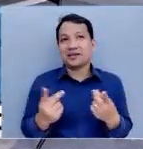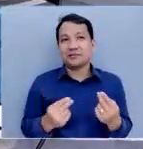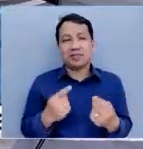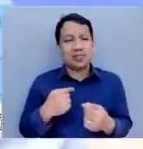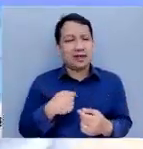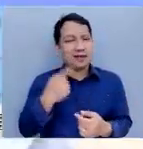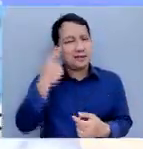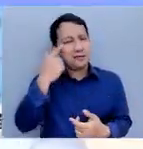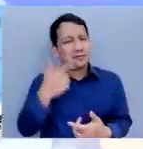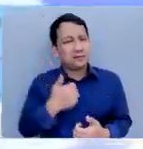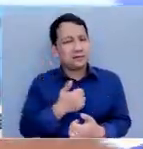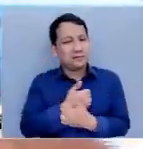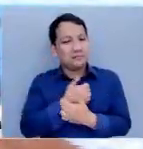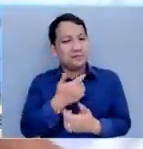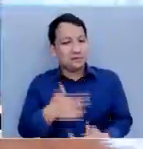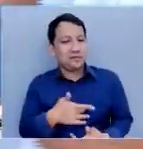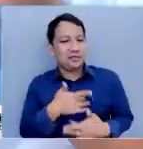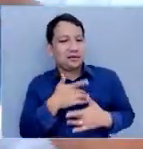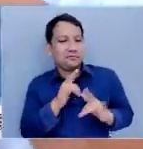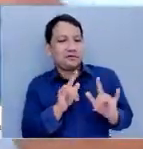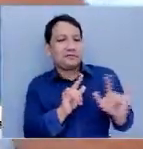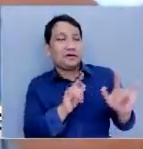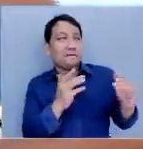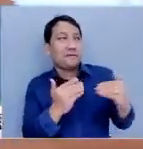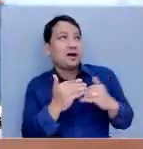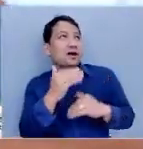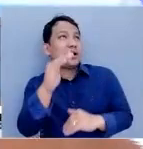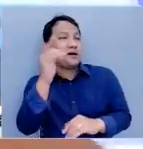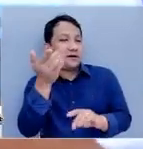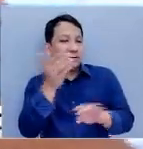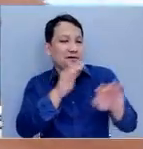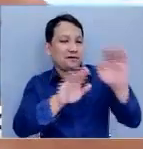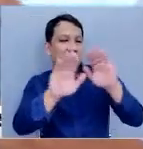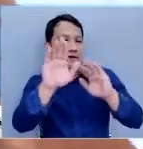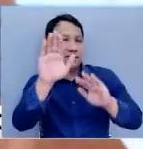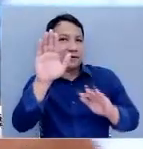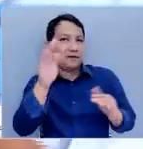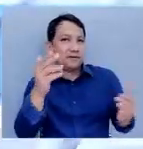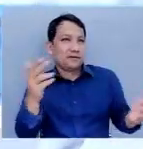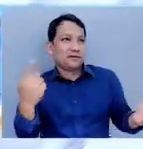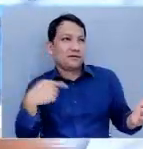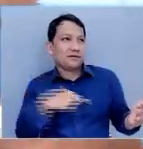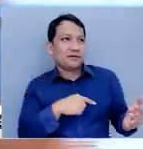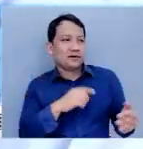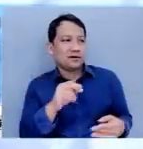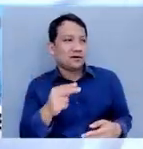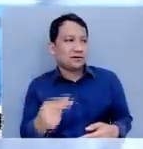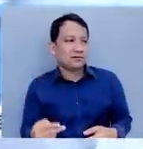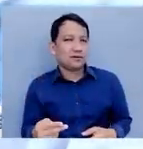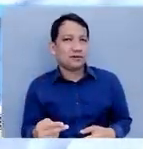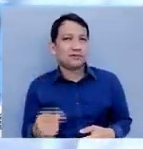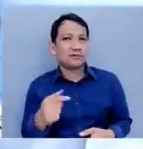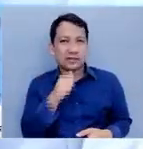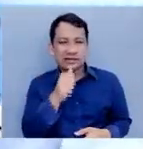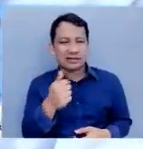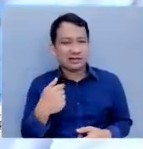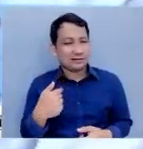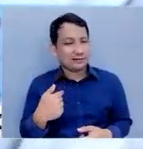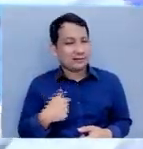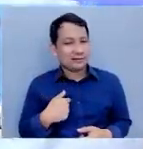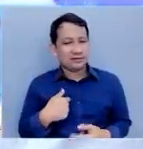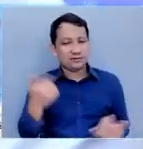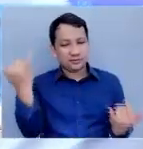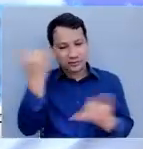in love? Sent from above. Ooh. I'm not that